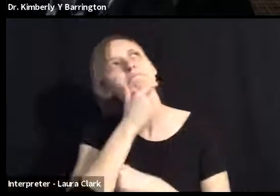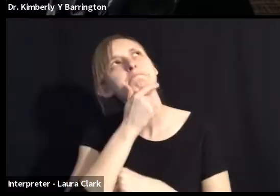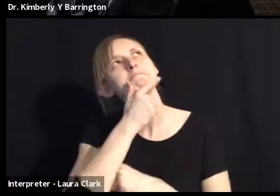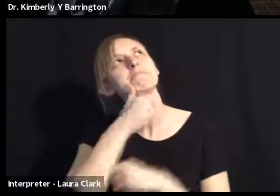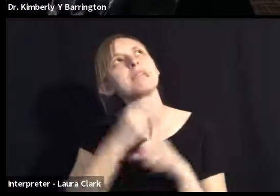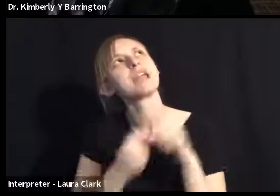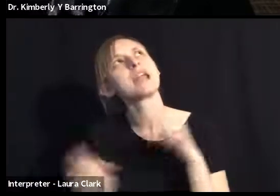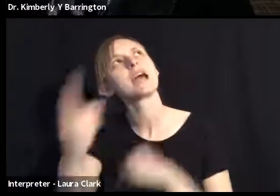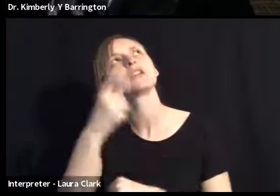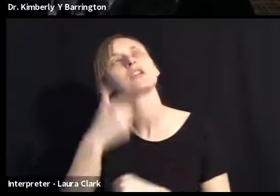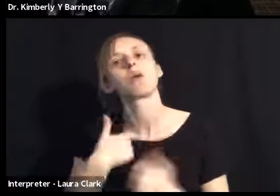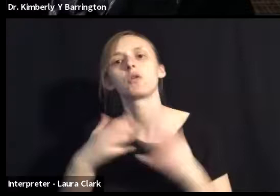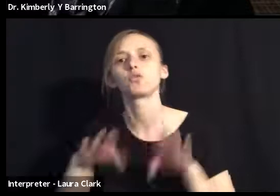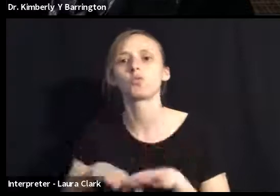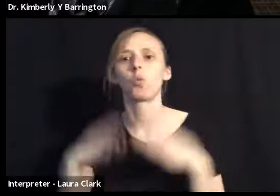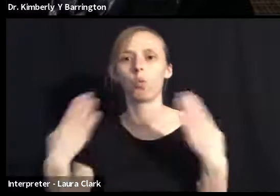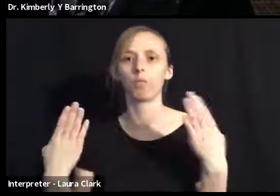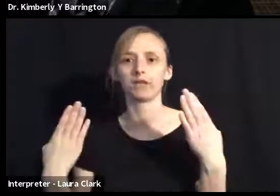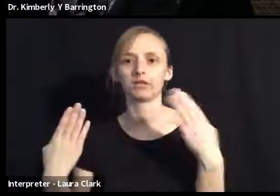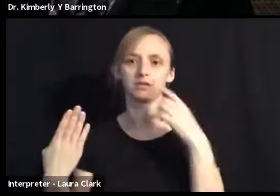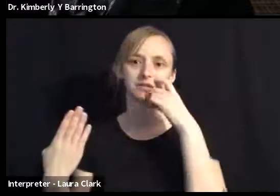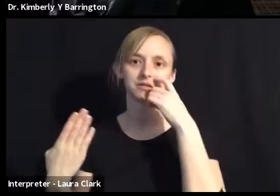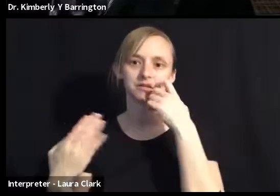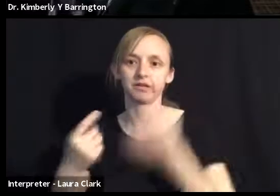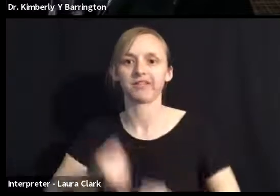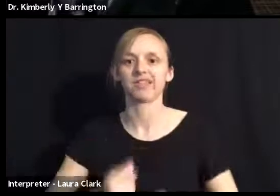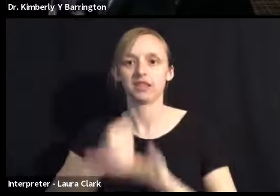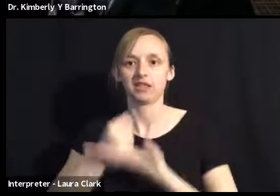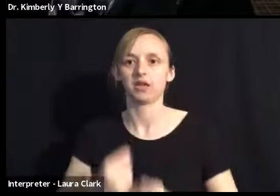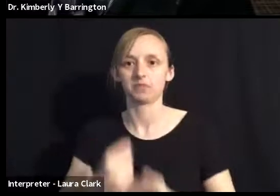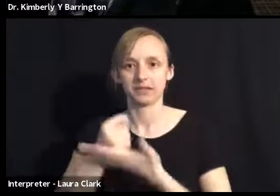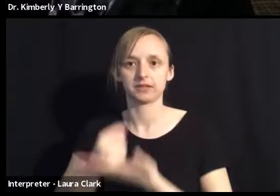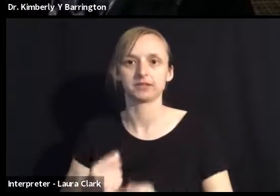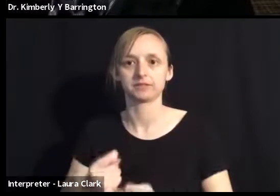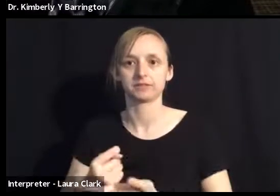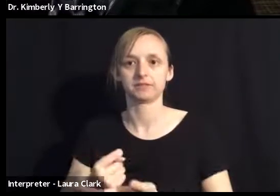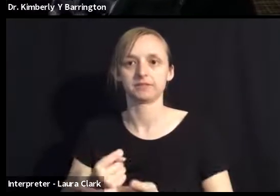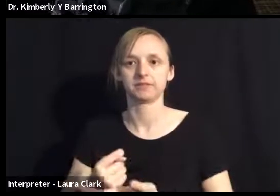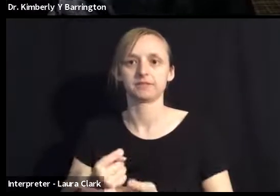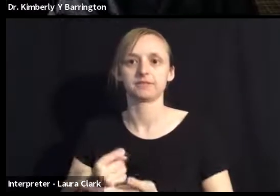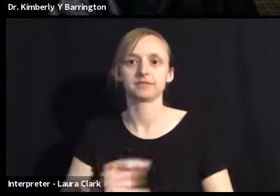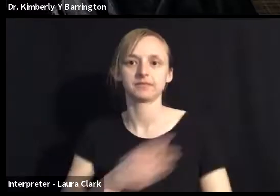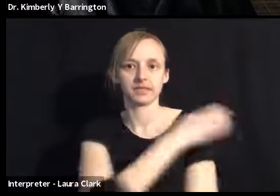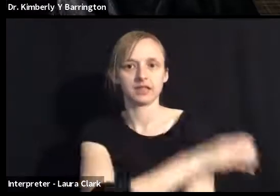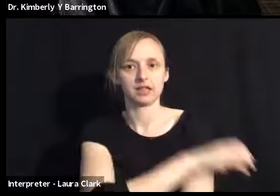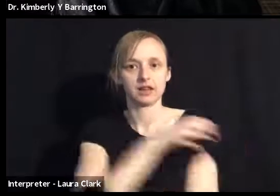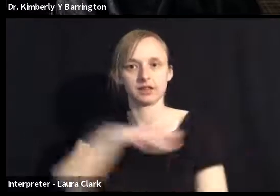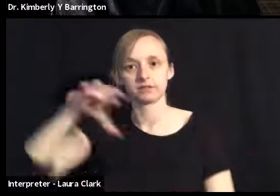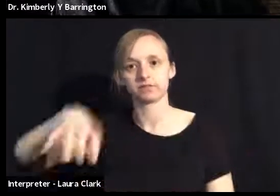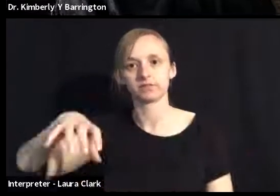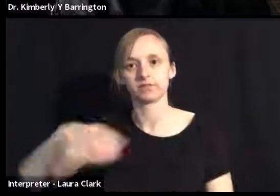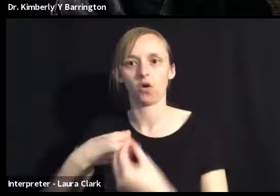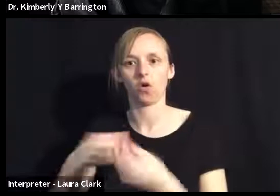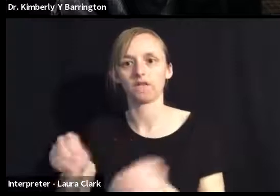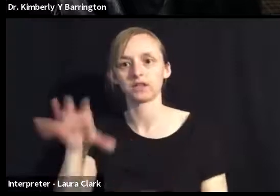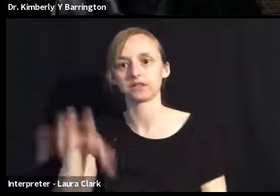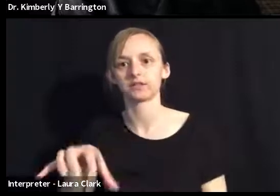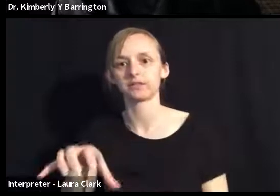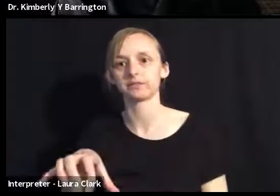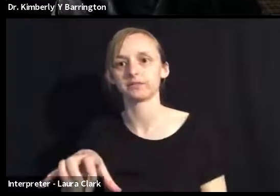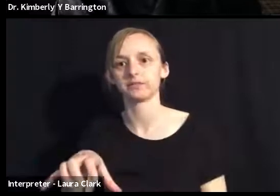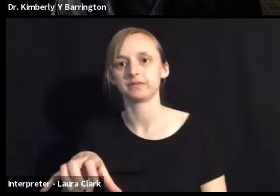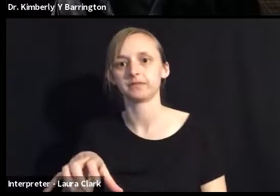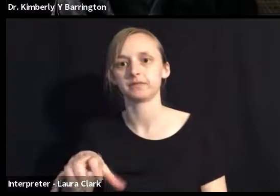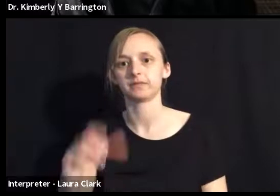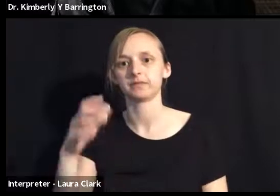open up a therapy clinic. Being that I was in this situation, it's almost like